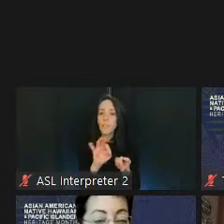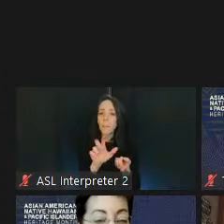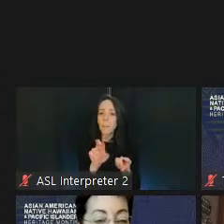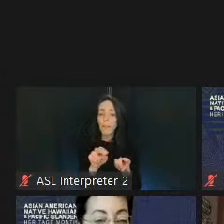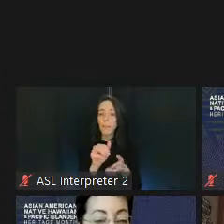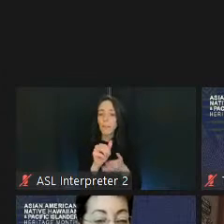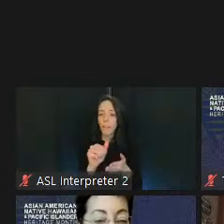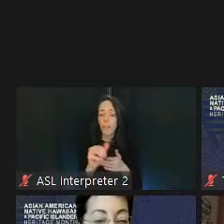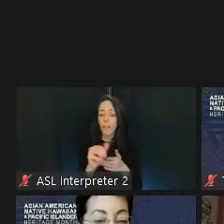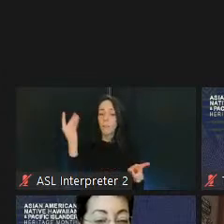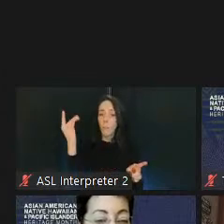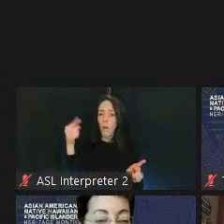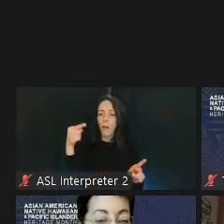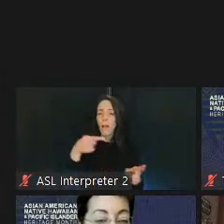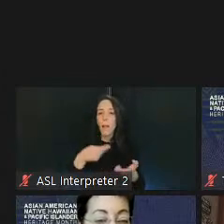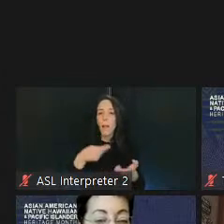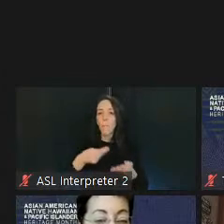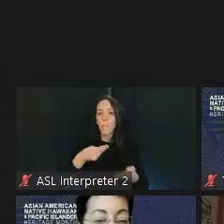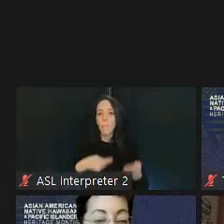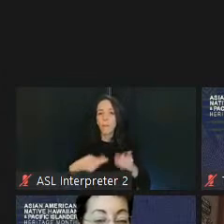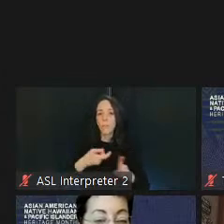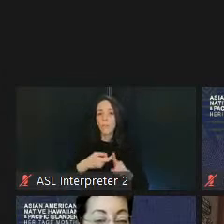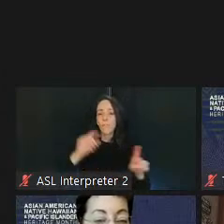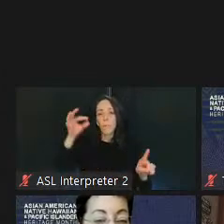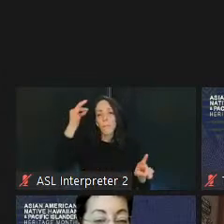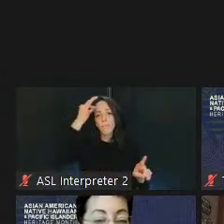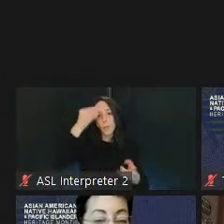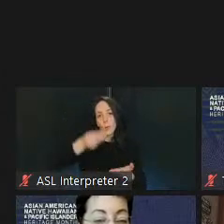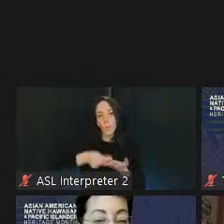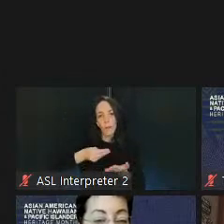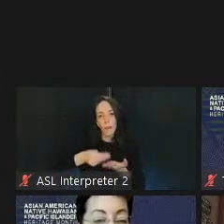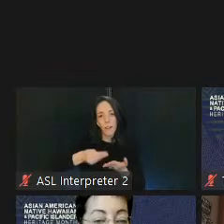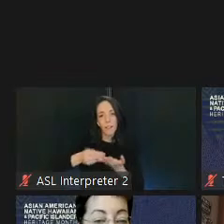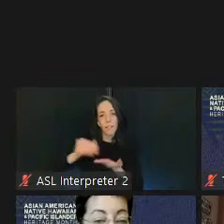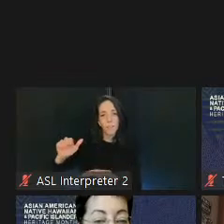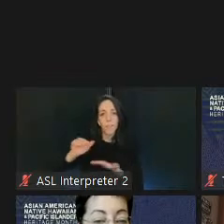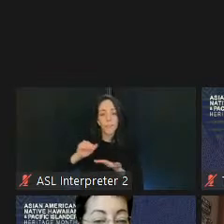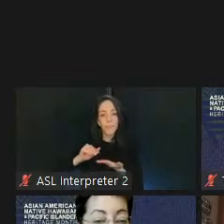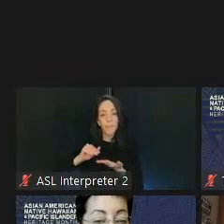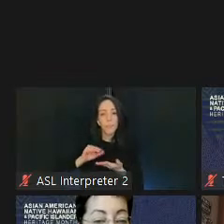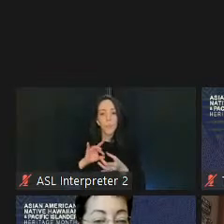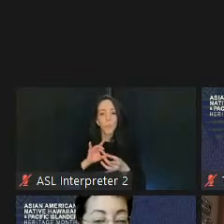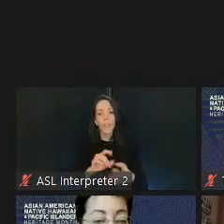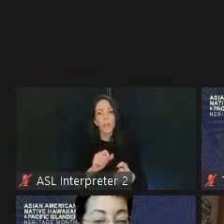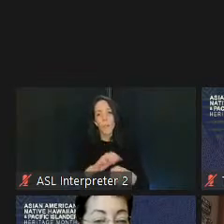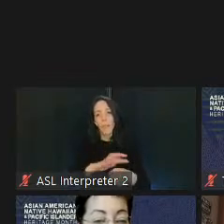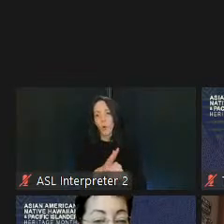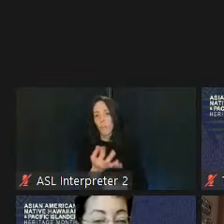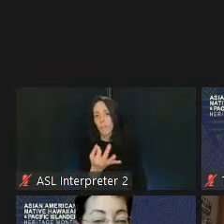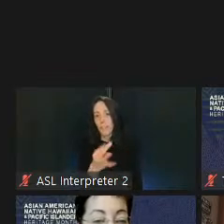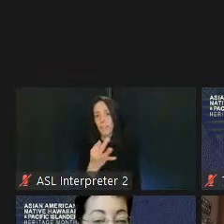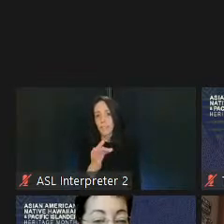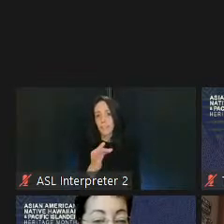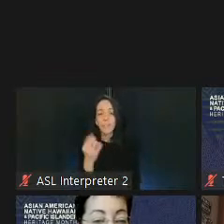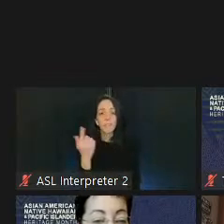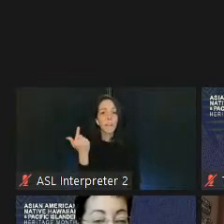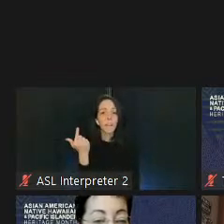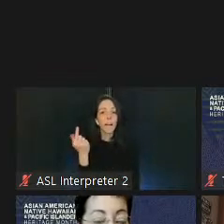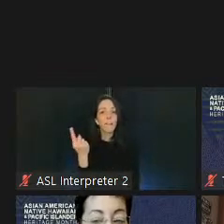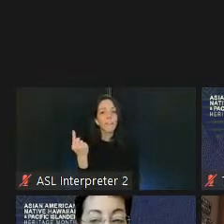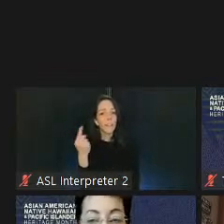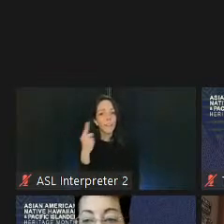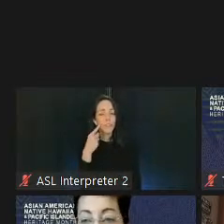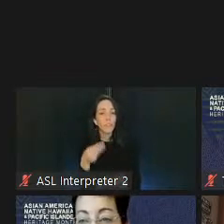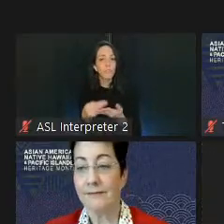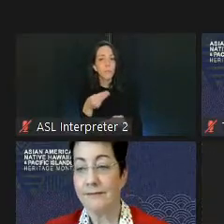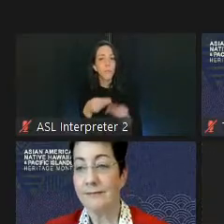This is due to the budgeting of federal funds associated with the pandemic. Last year's budget included additional